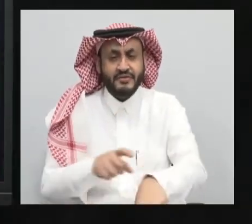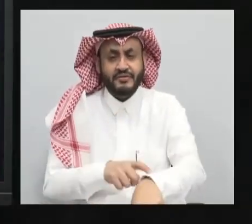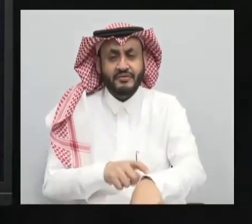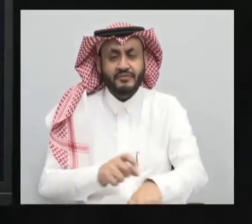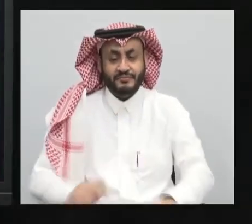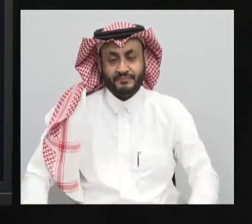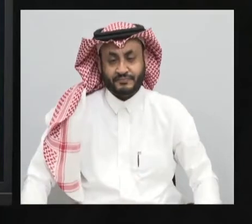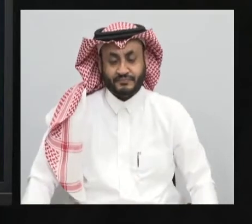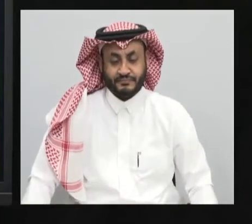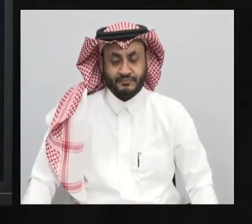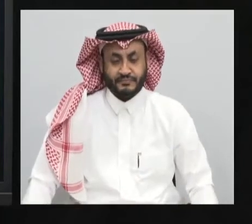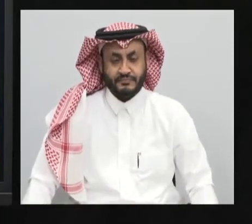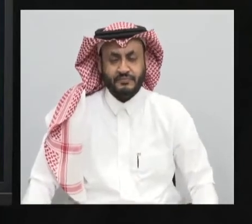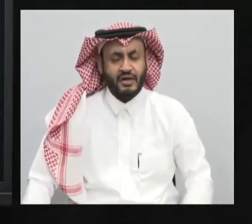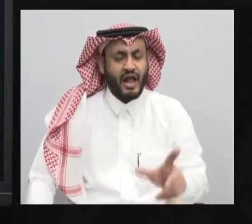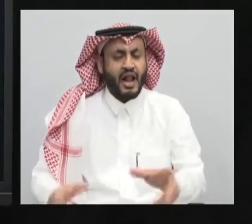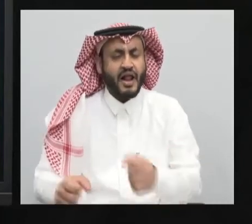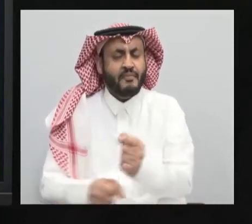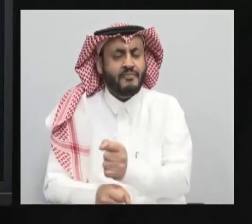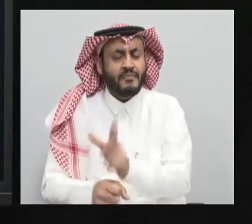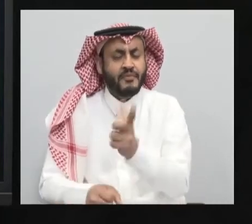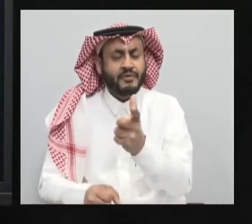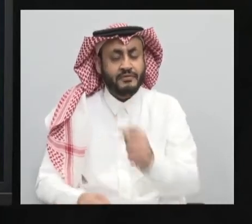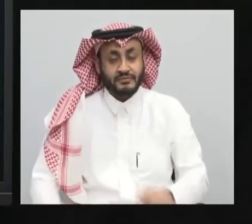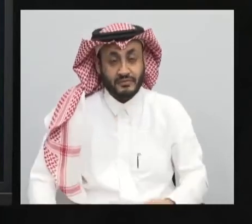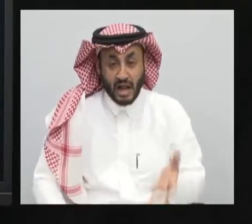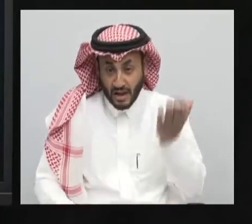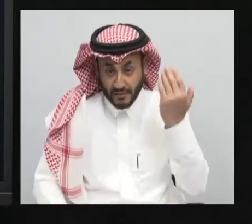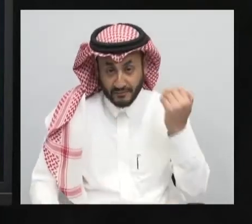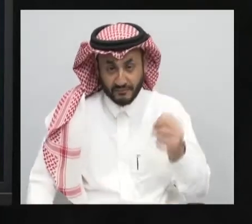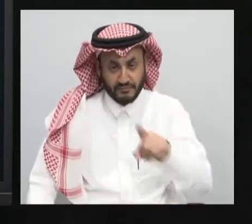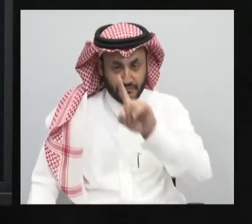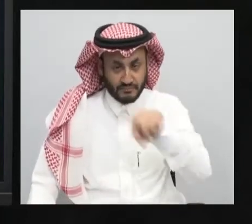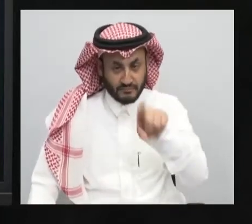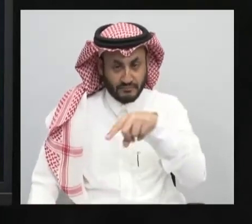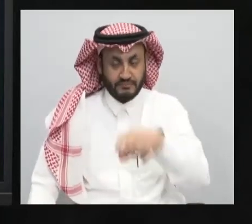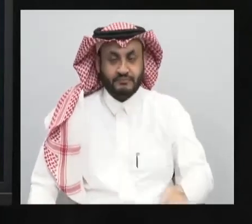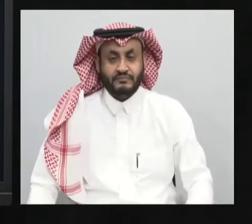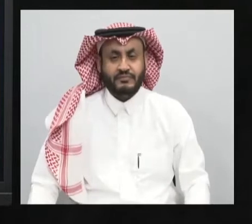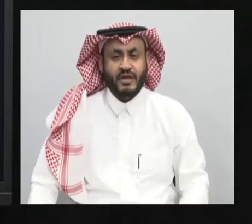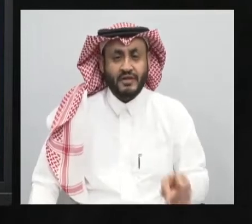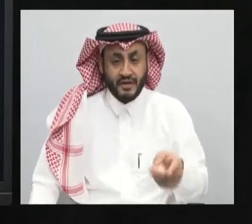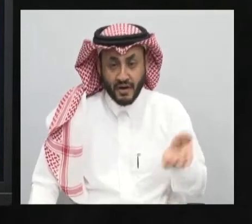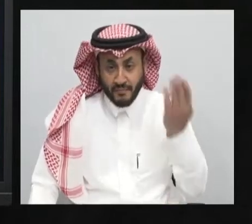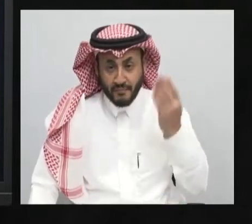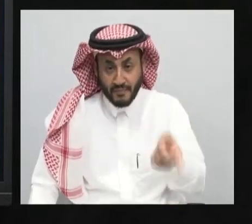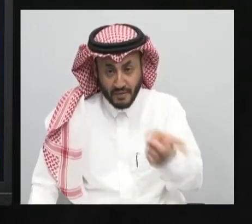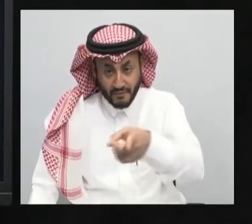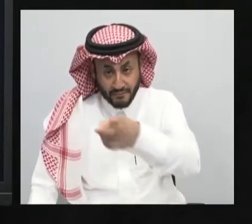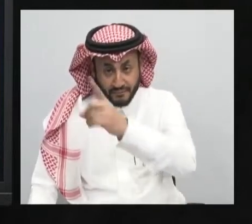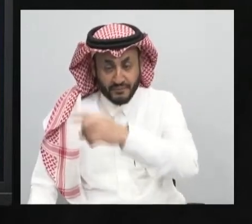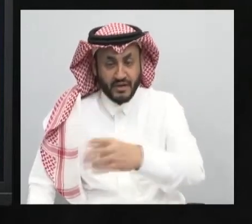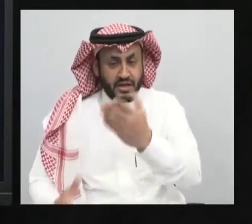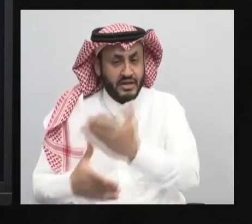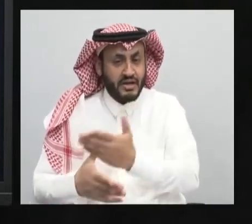which tense are we going to use? Are we going to use simple past? No, we're using past progressive because